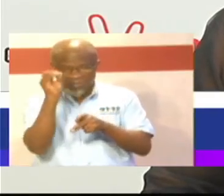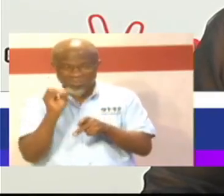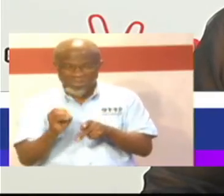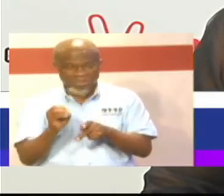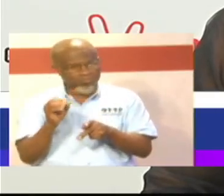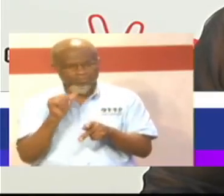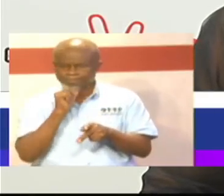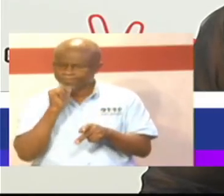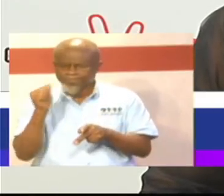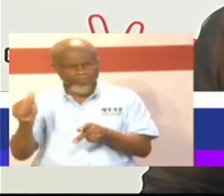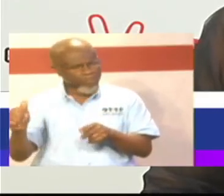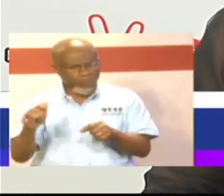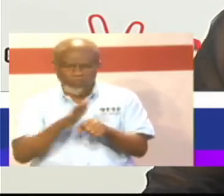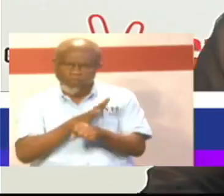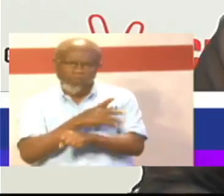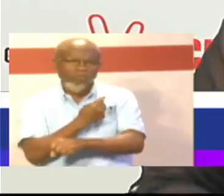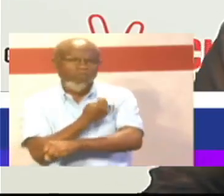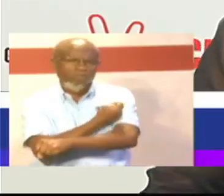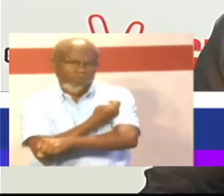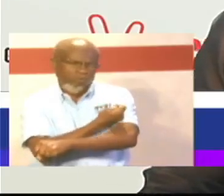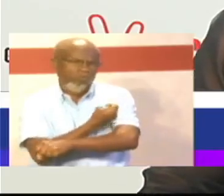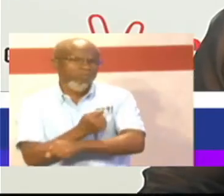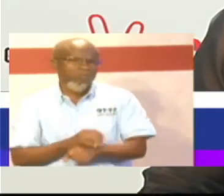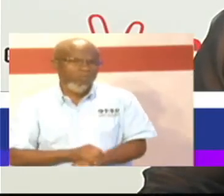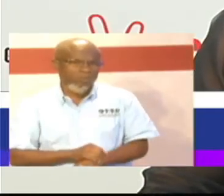or not fully vaccinated.